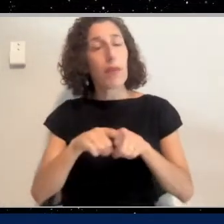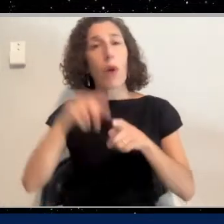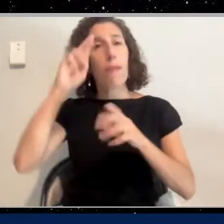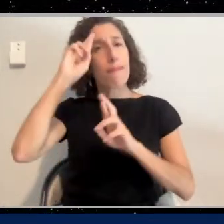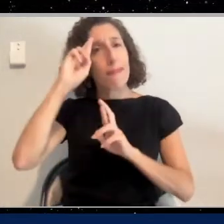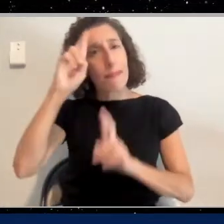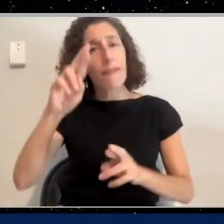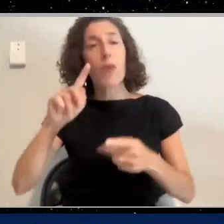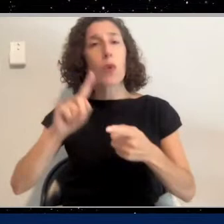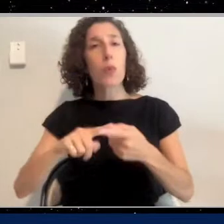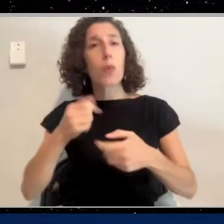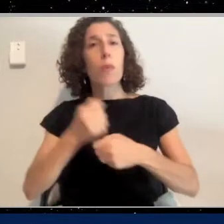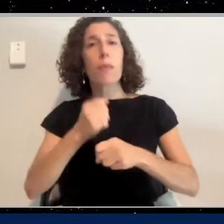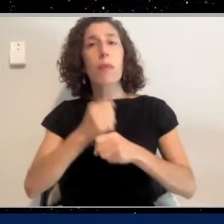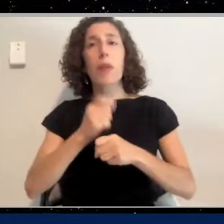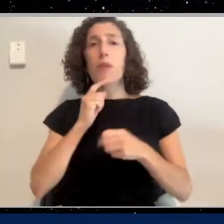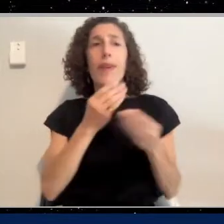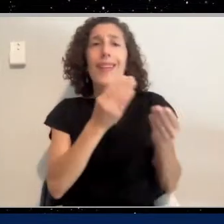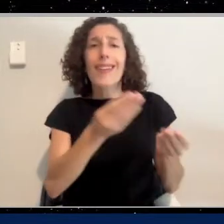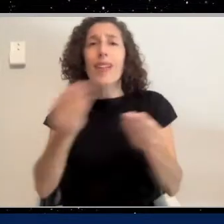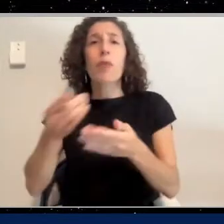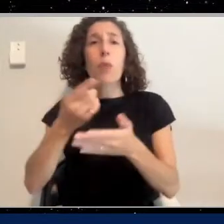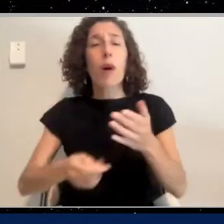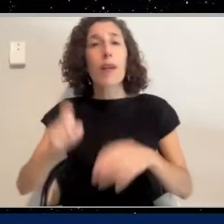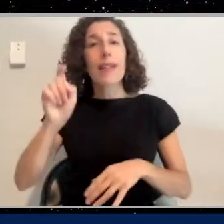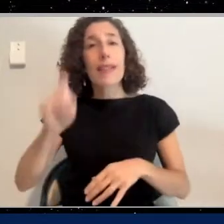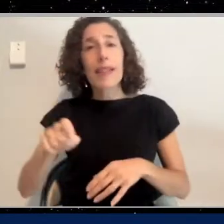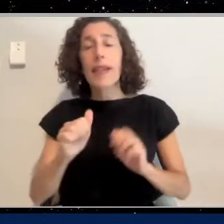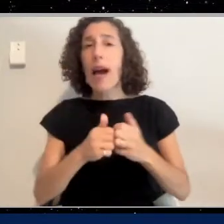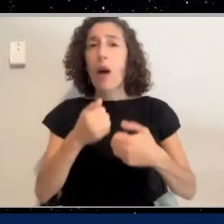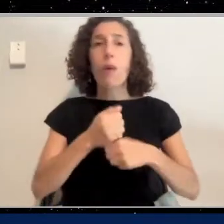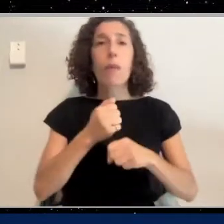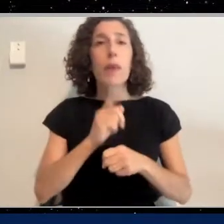new initiatives. They give us